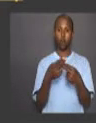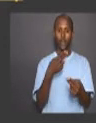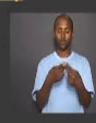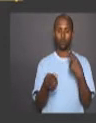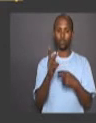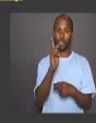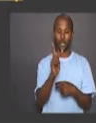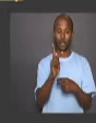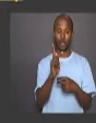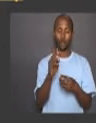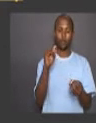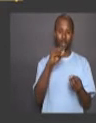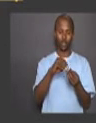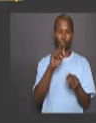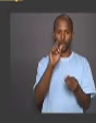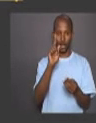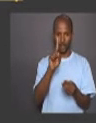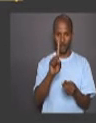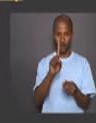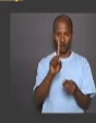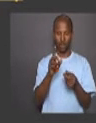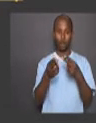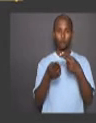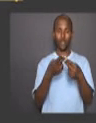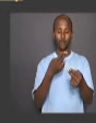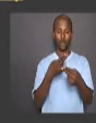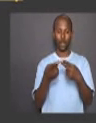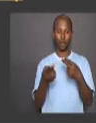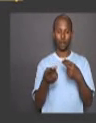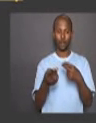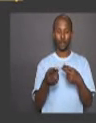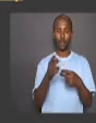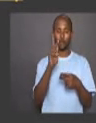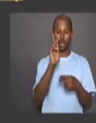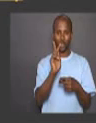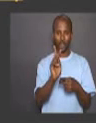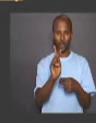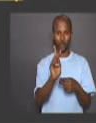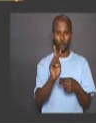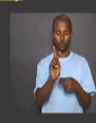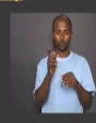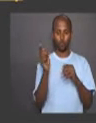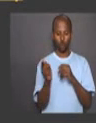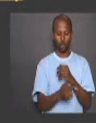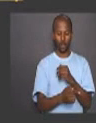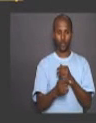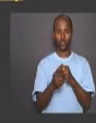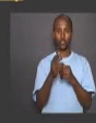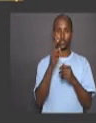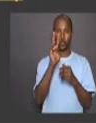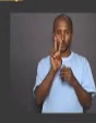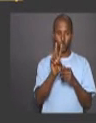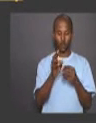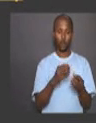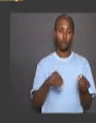product of k plus 1 multiplied by k